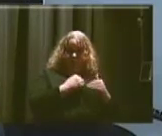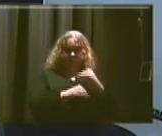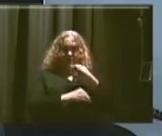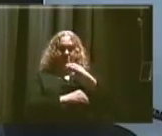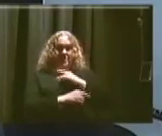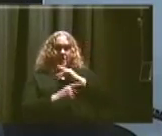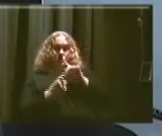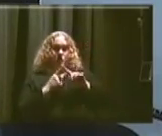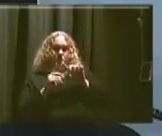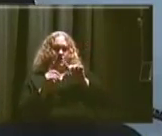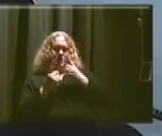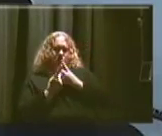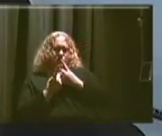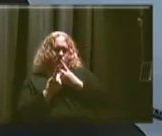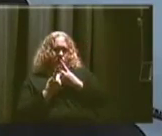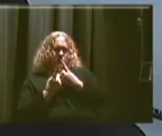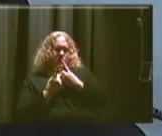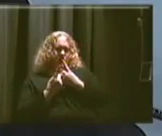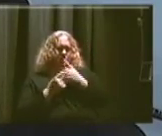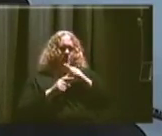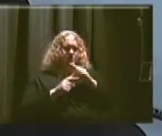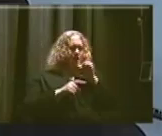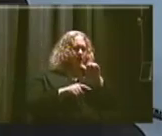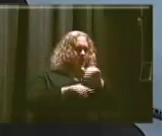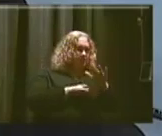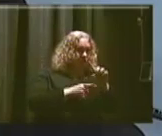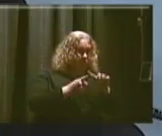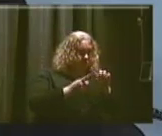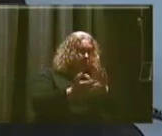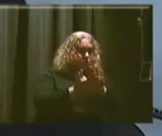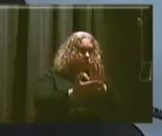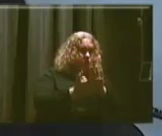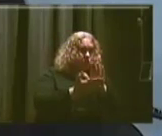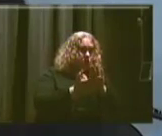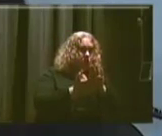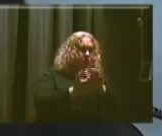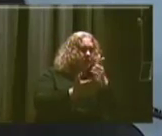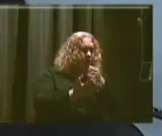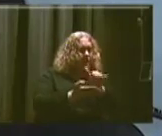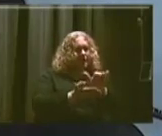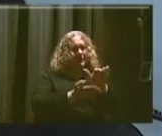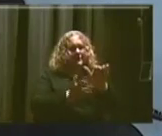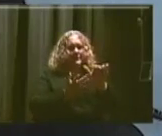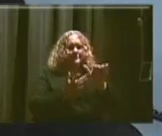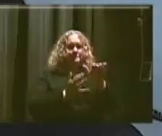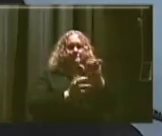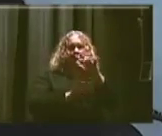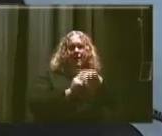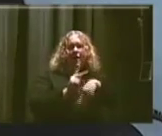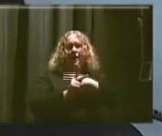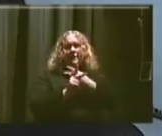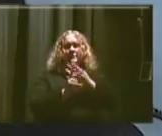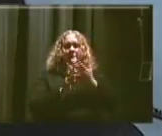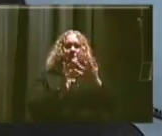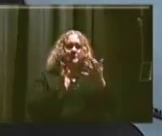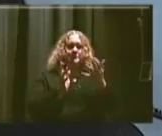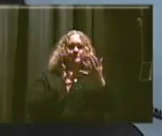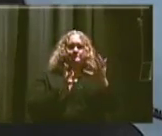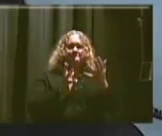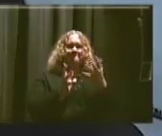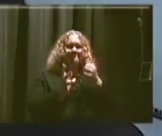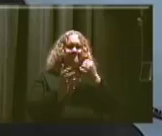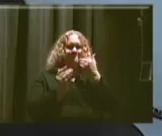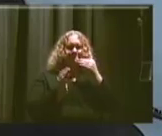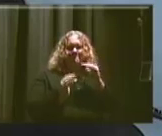back to the school, is there any type of, I'm not sure how to phrase this, but any type